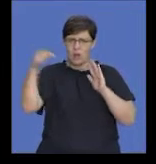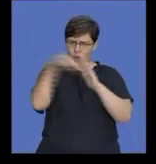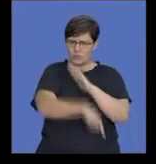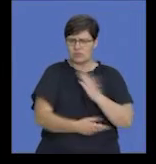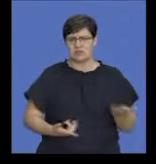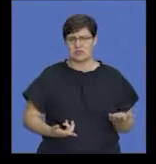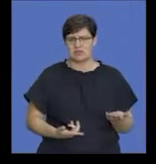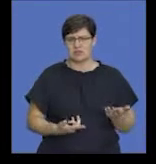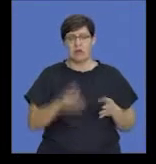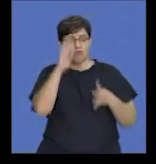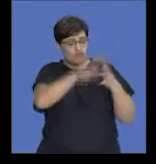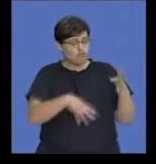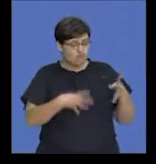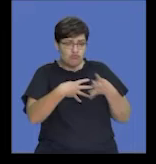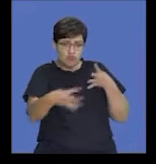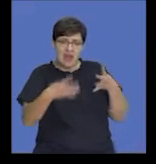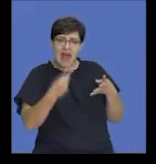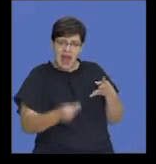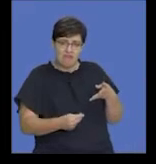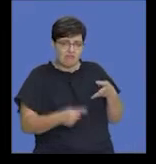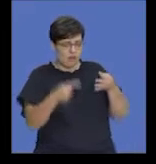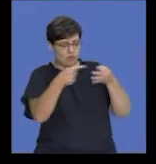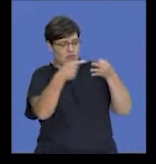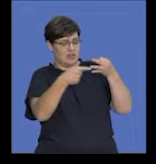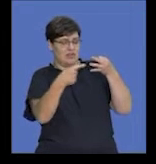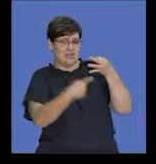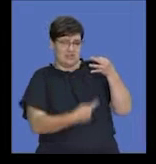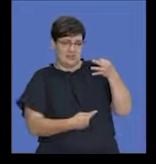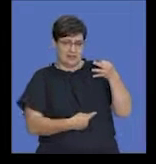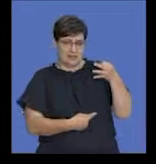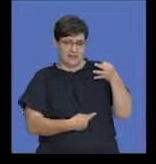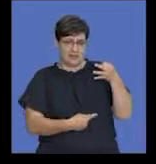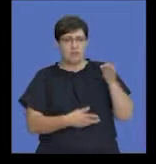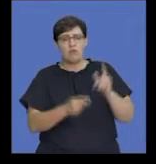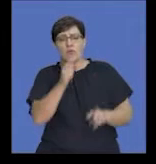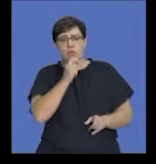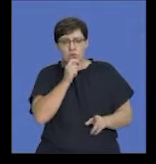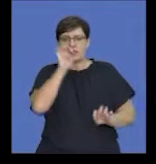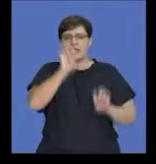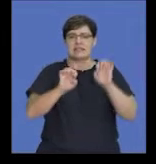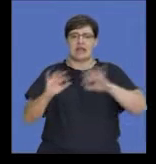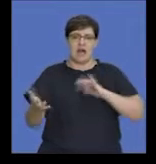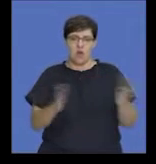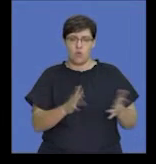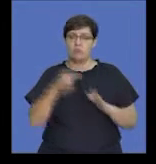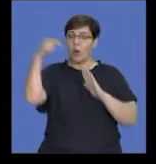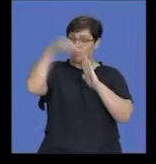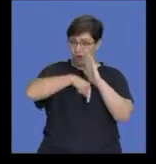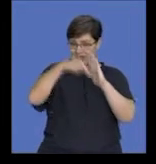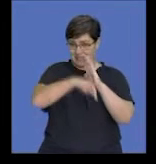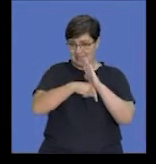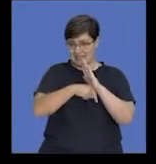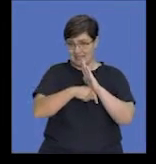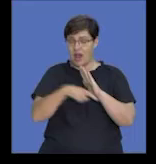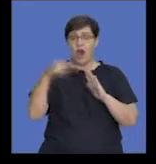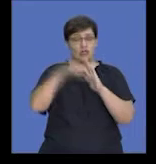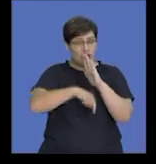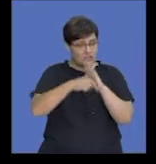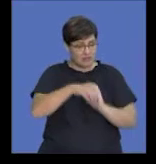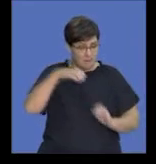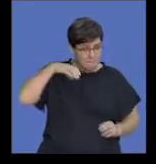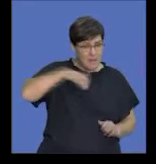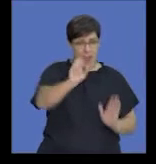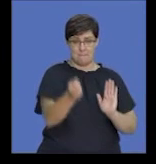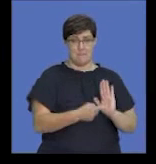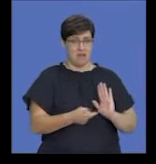on content. Remember, the rubric has 3 sections to it that we use for assessment, and one of it is content, and that takes up a large